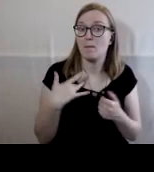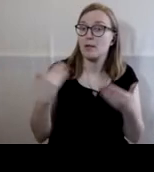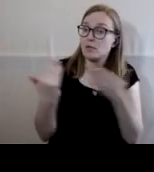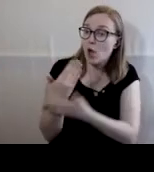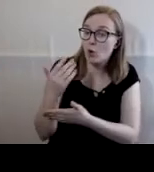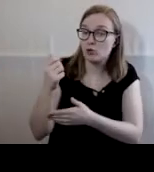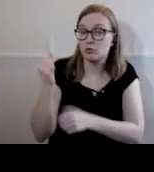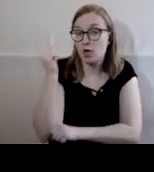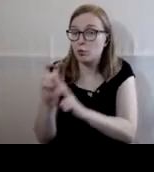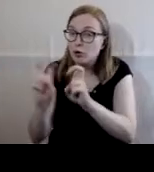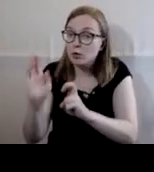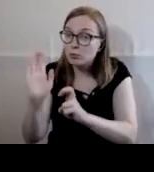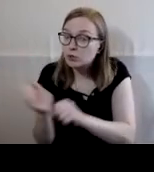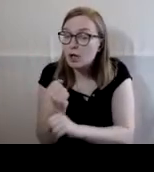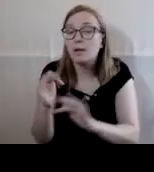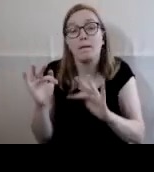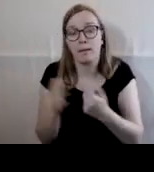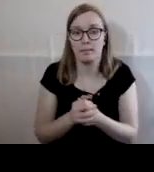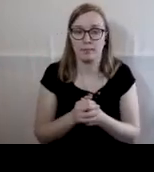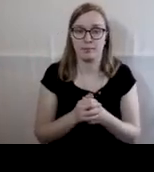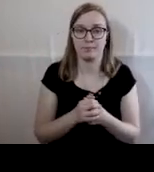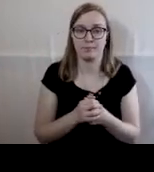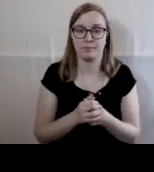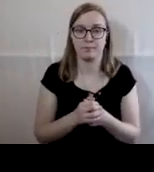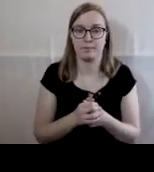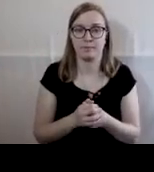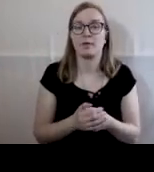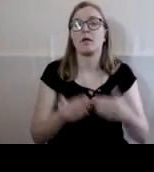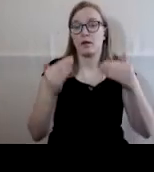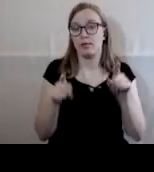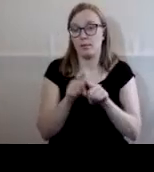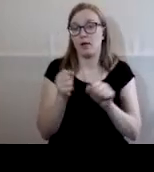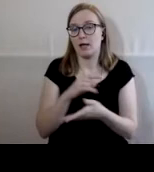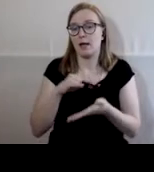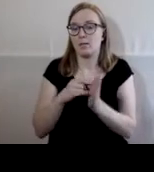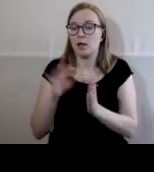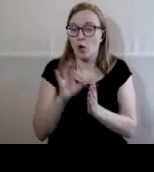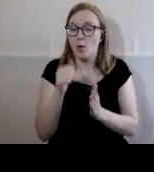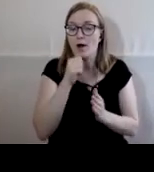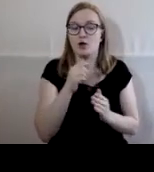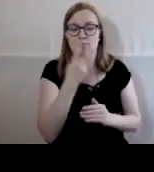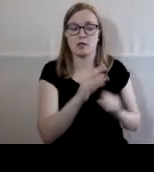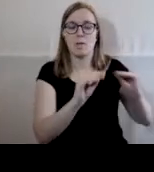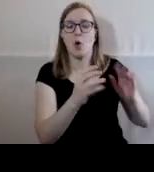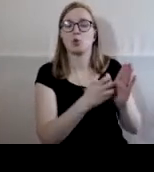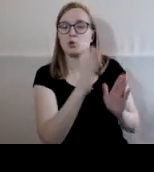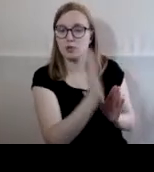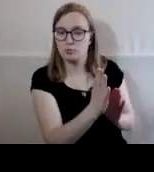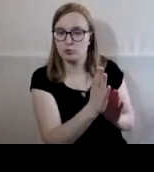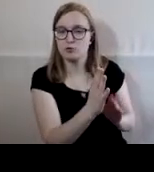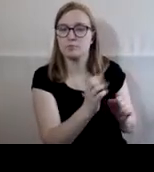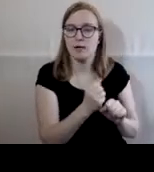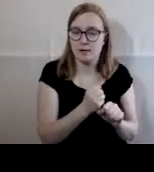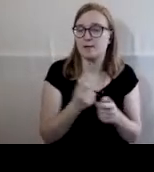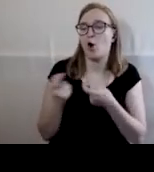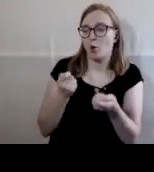me, and professional learning, workforce planning and recruitment, training courses that you need to put